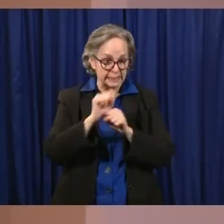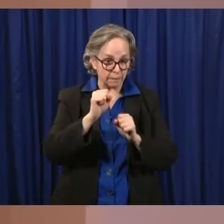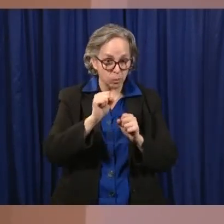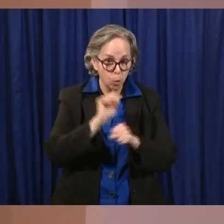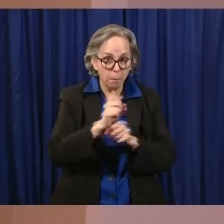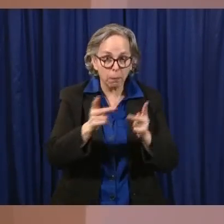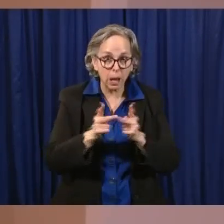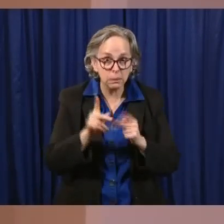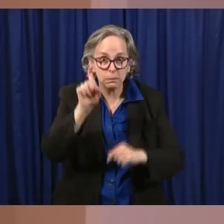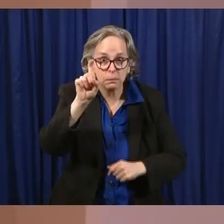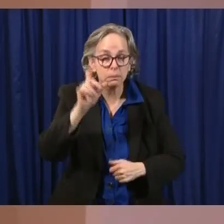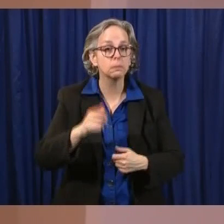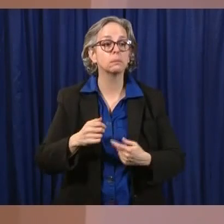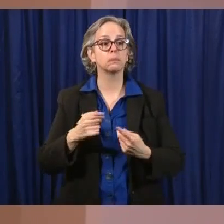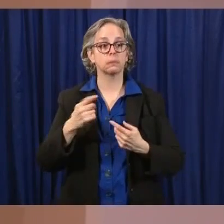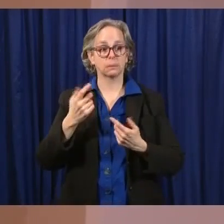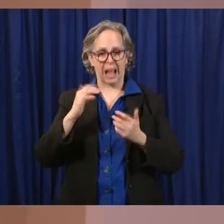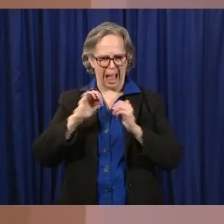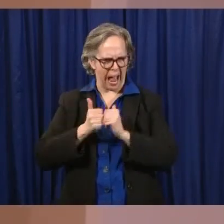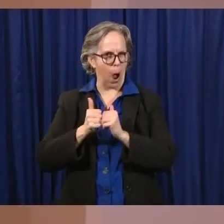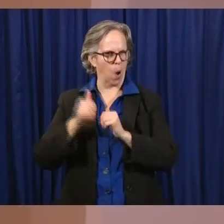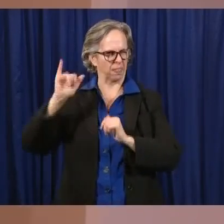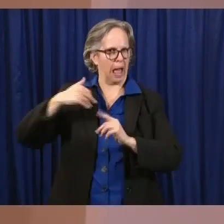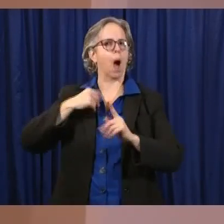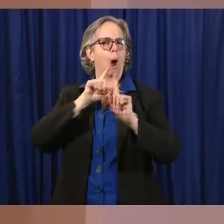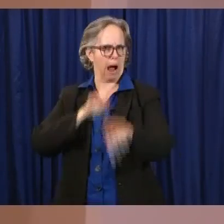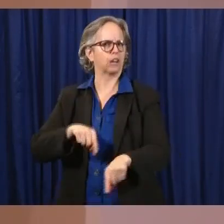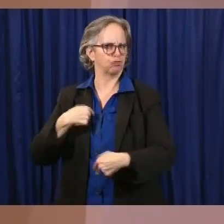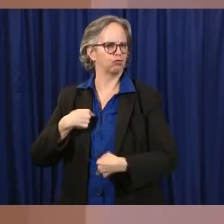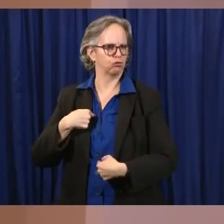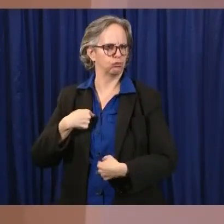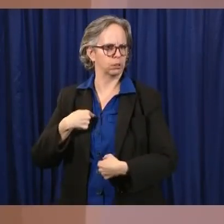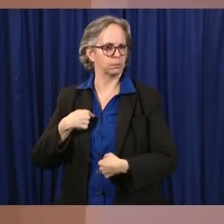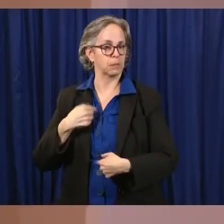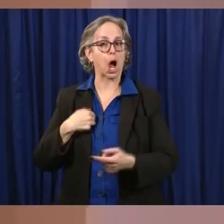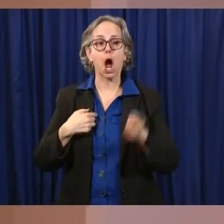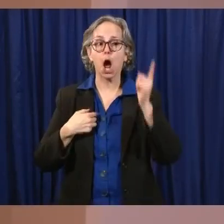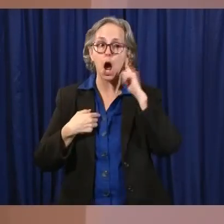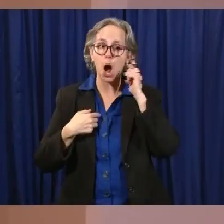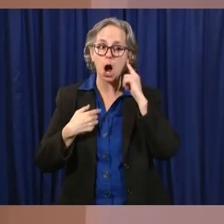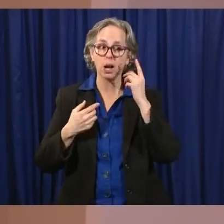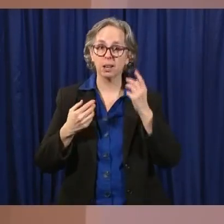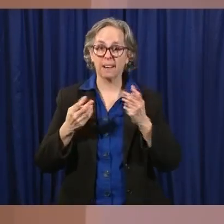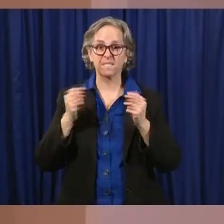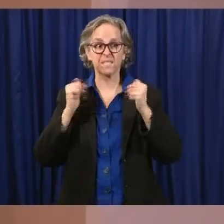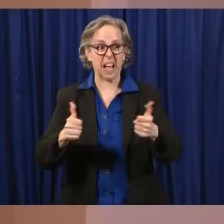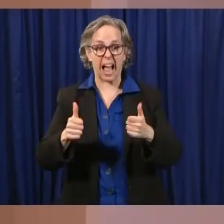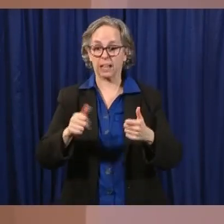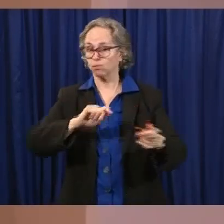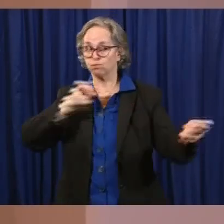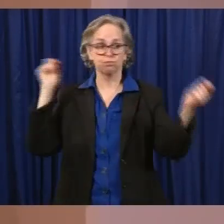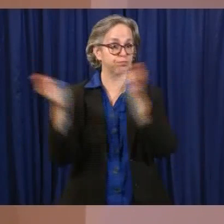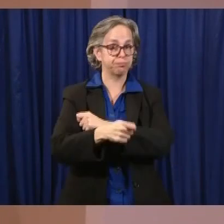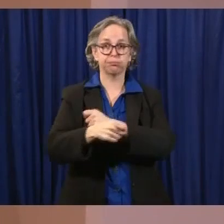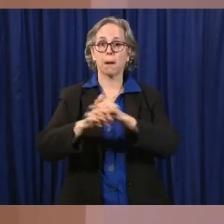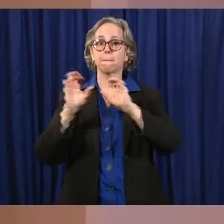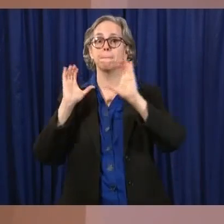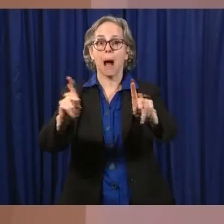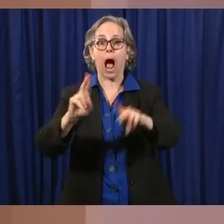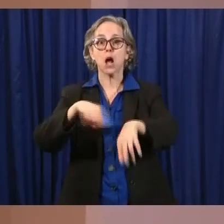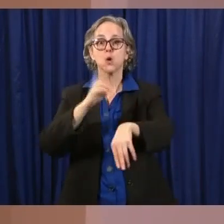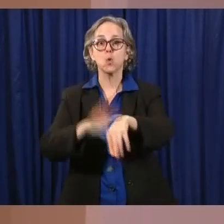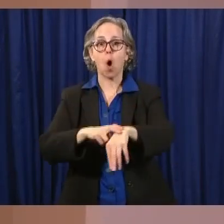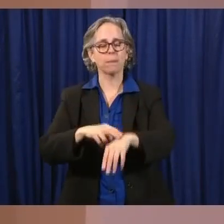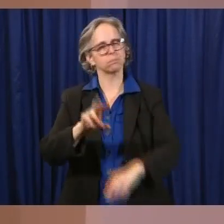times at this news conference, it's not going to be a light switch. It's going to be a slower process,